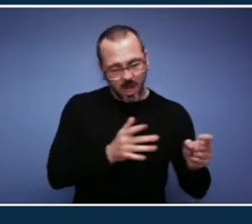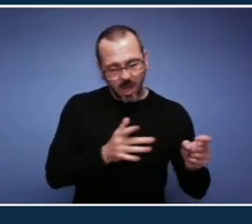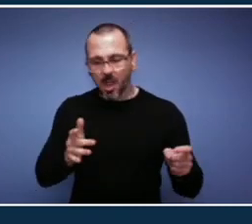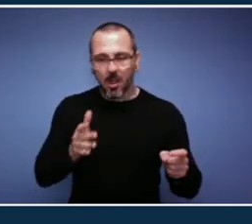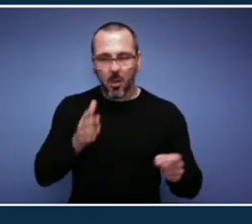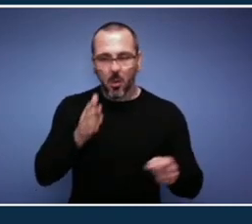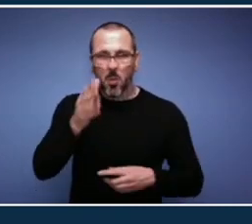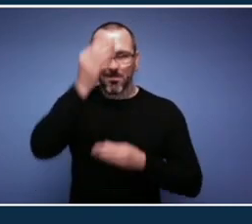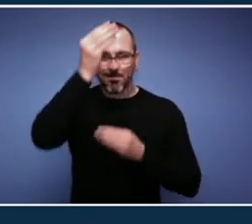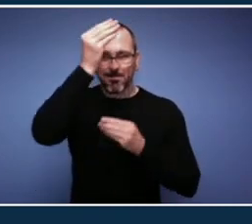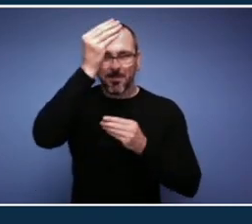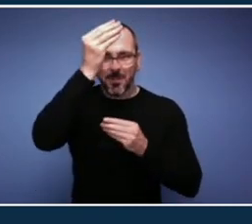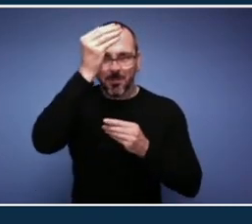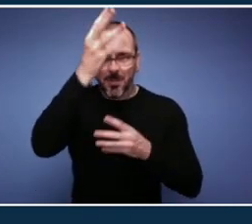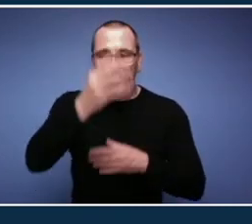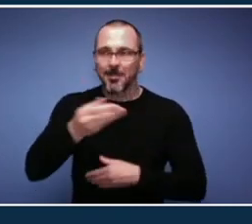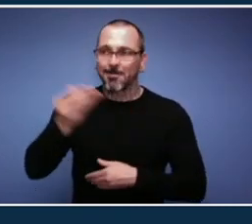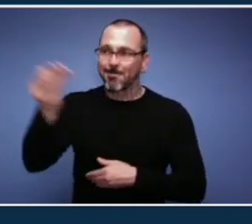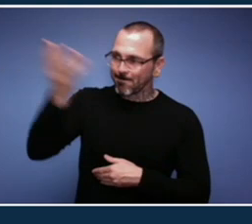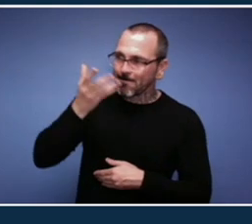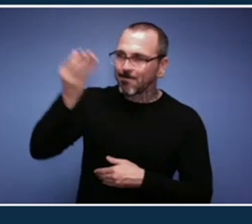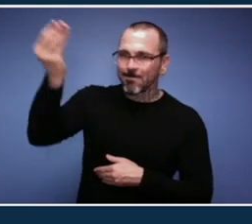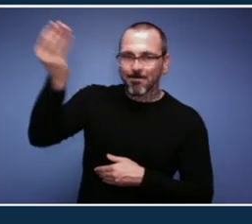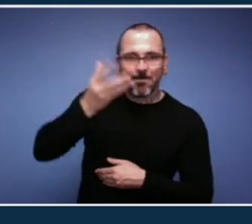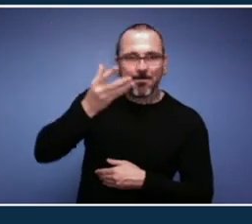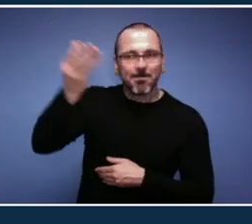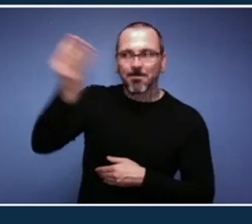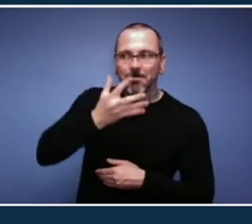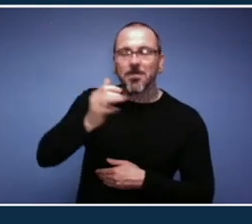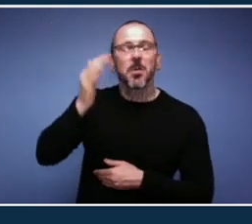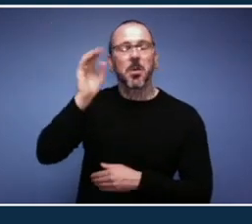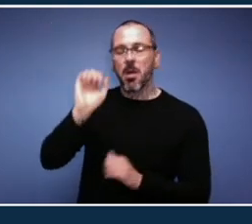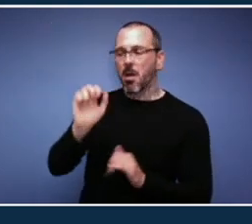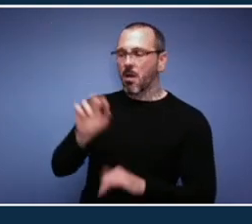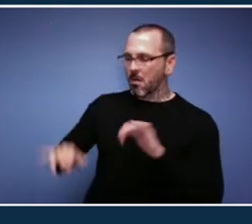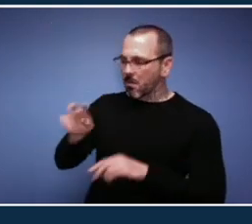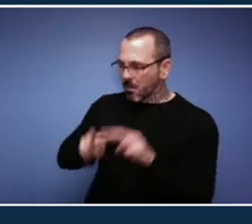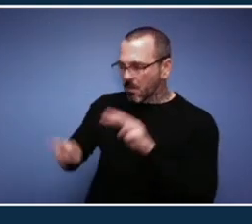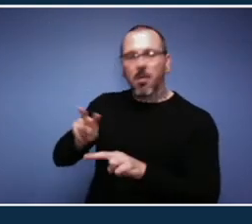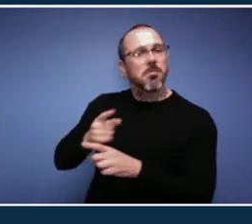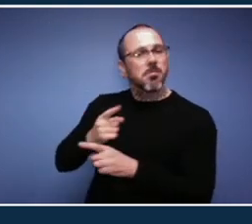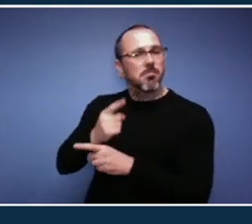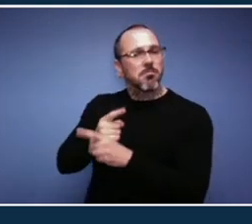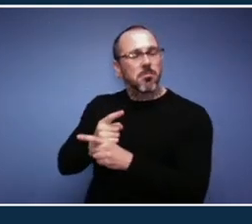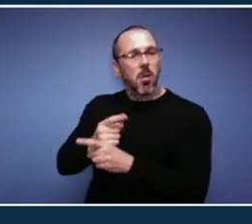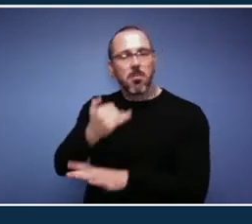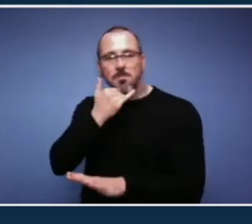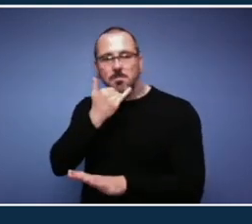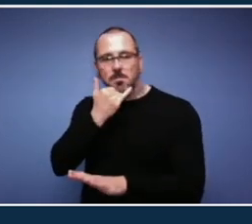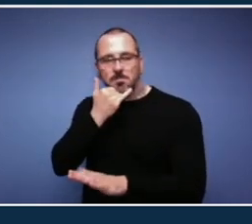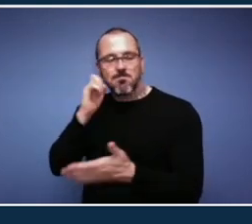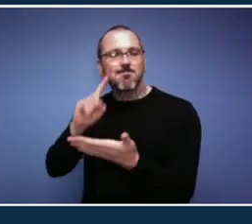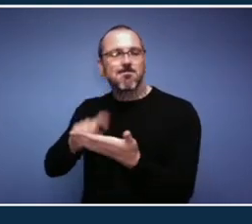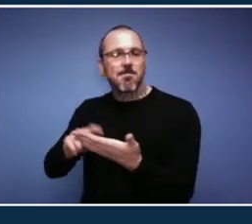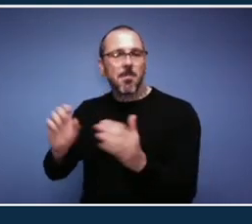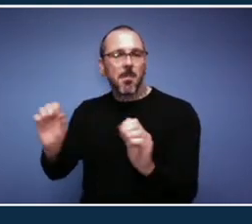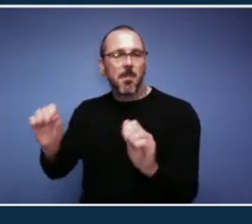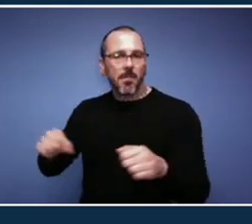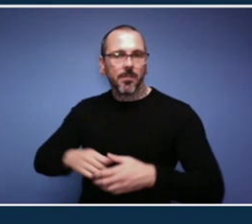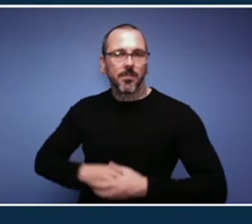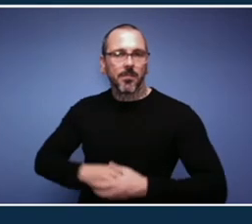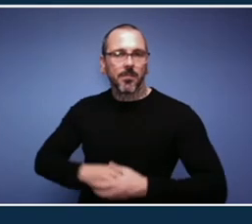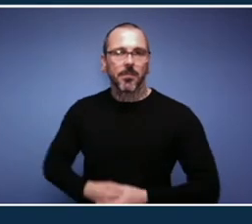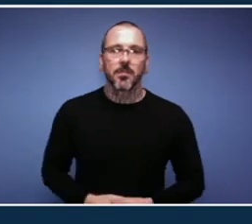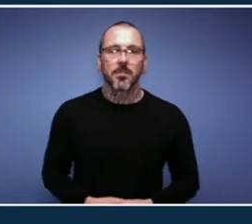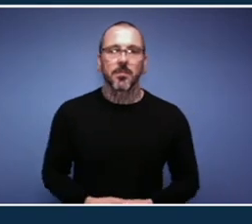happening in accordance with the order. And if it doesn't, there are mechanisms in place to hold